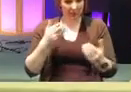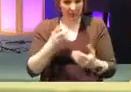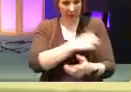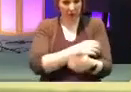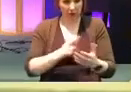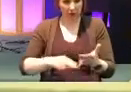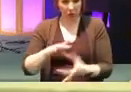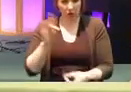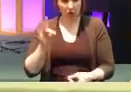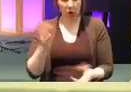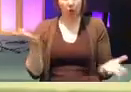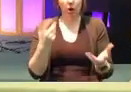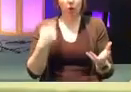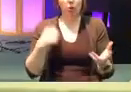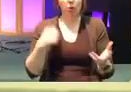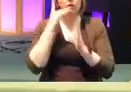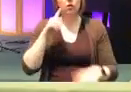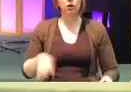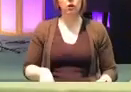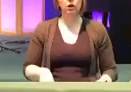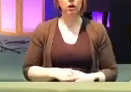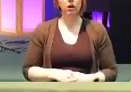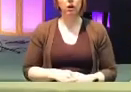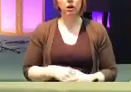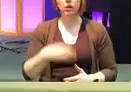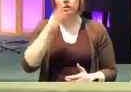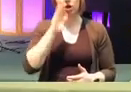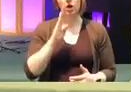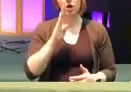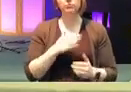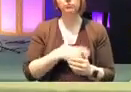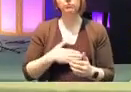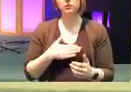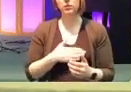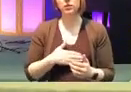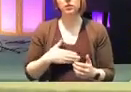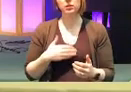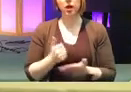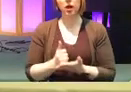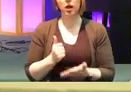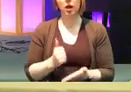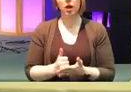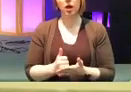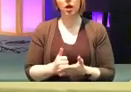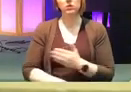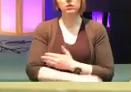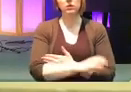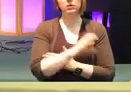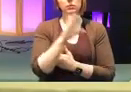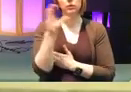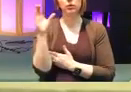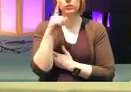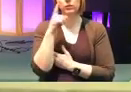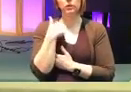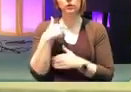And what do we pray for? God, please help the sun come out today because I have a garage sale.